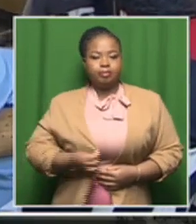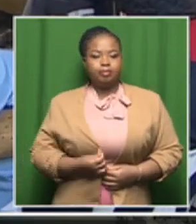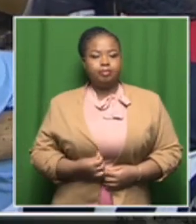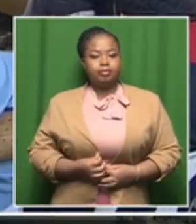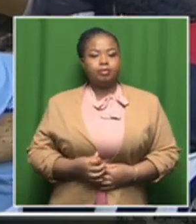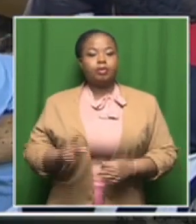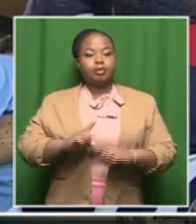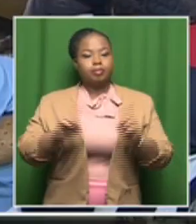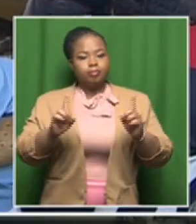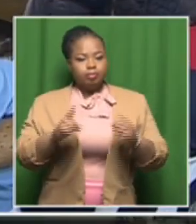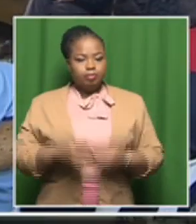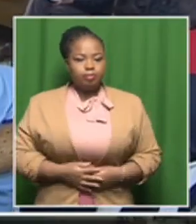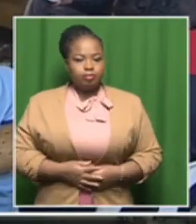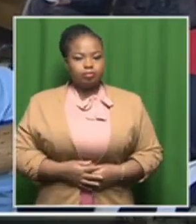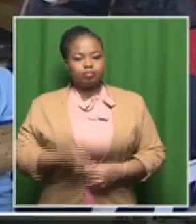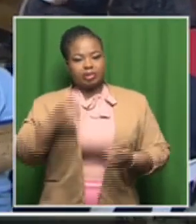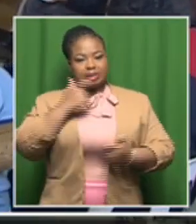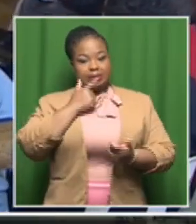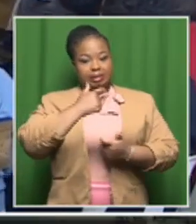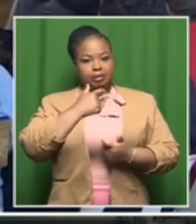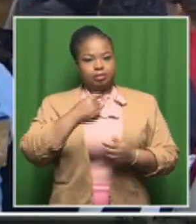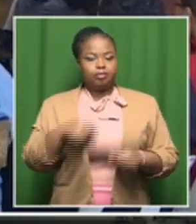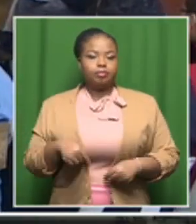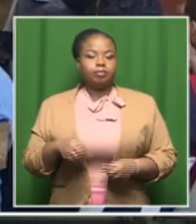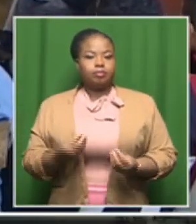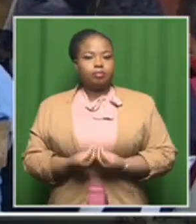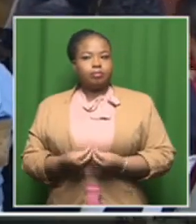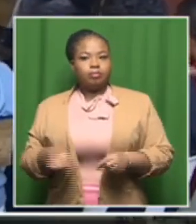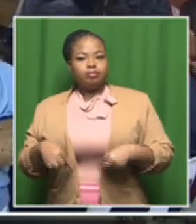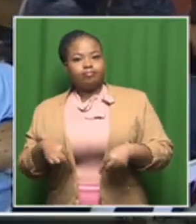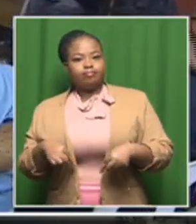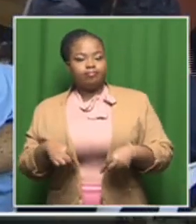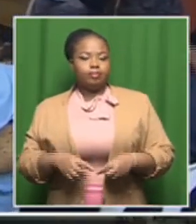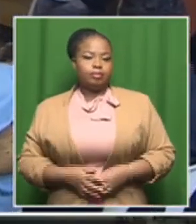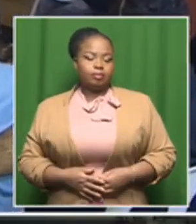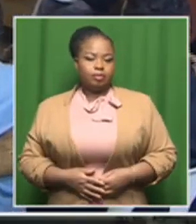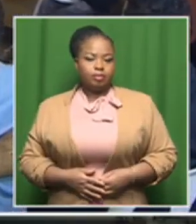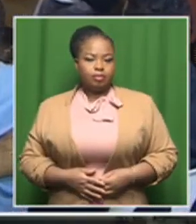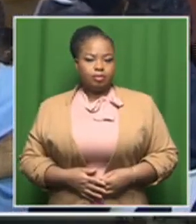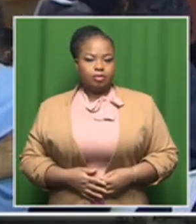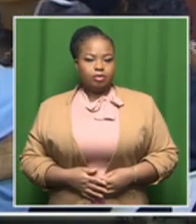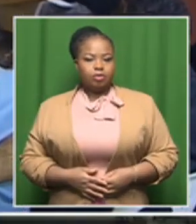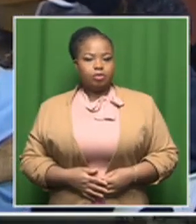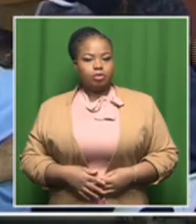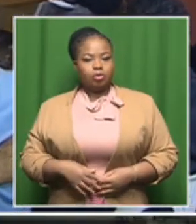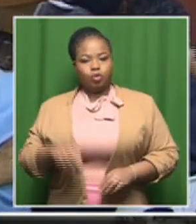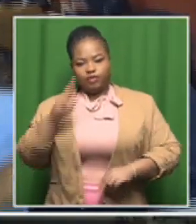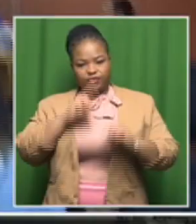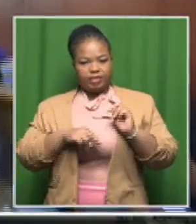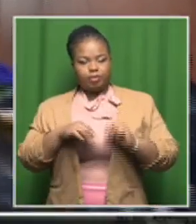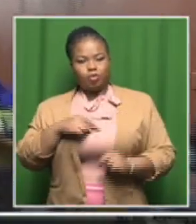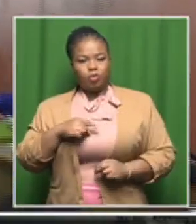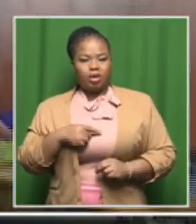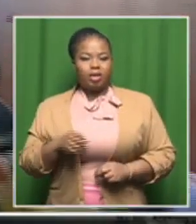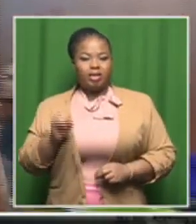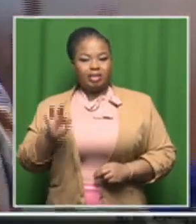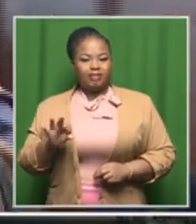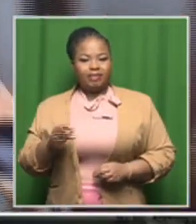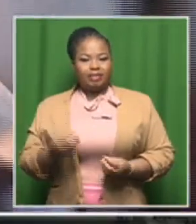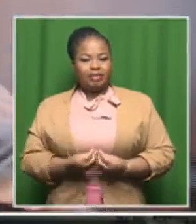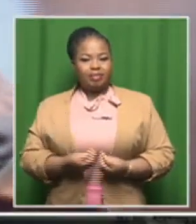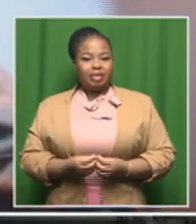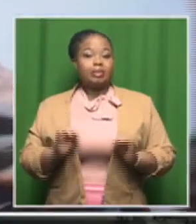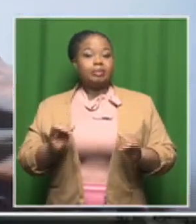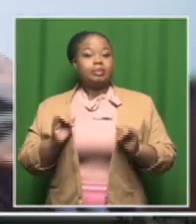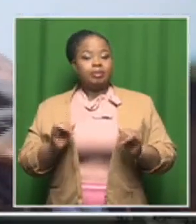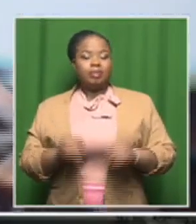But humor is laughing at fear. Laughing at fear, which makes that fear less fearful. I mean, it's